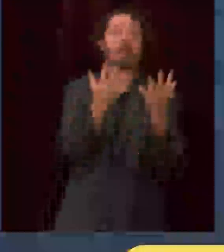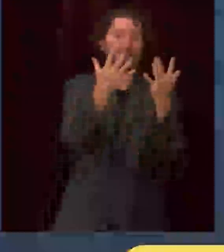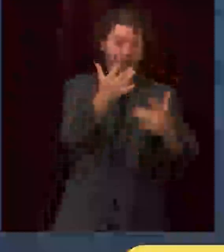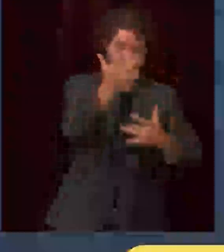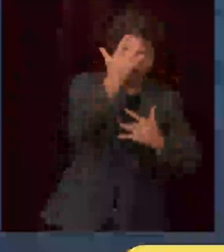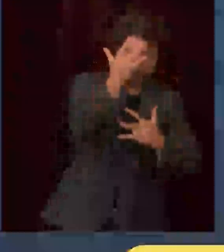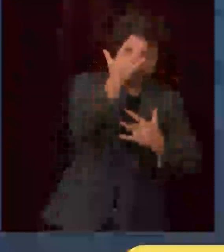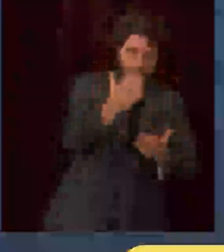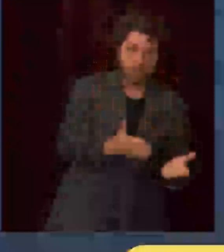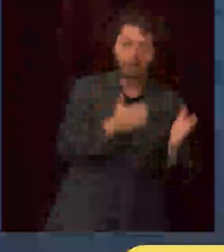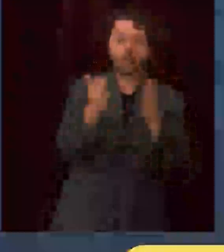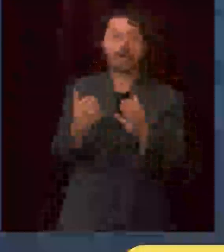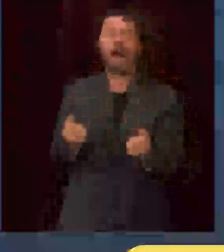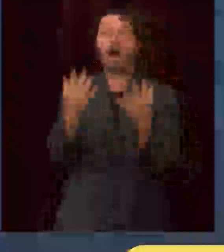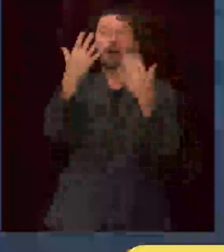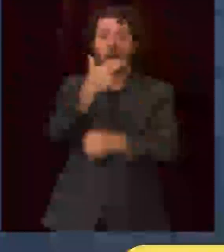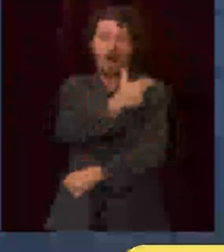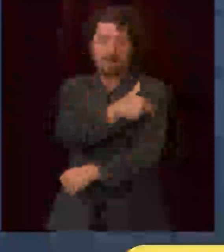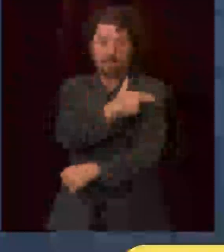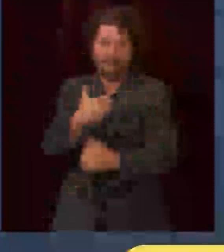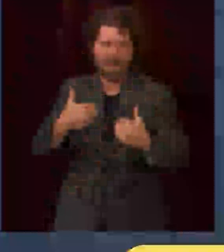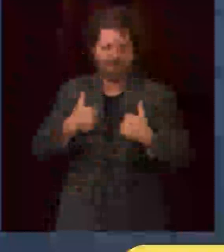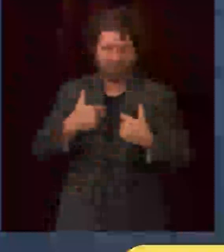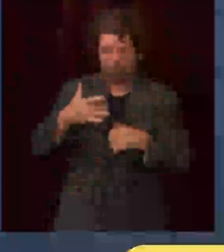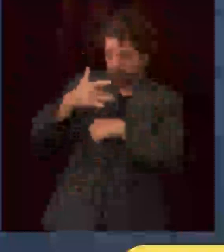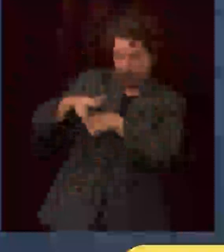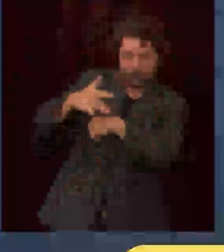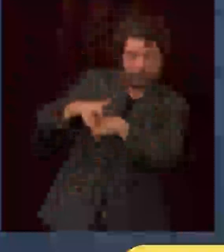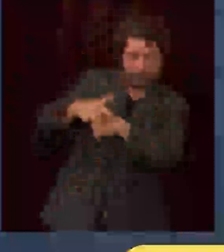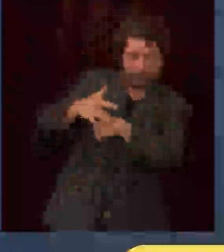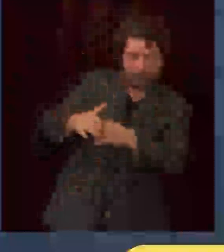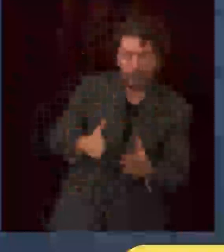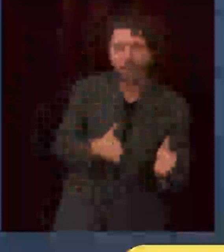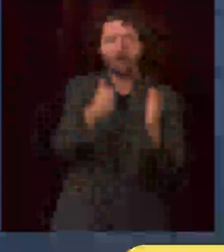contact investigations. We want to really look at the whole.